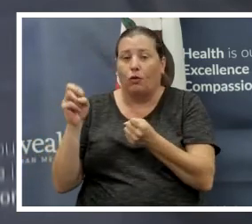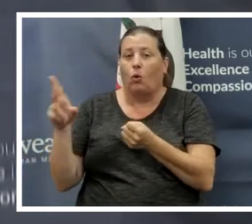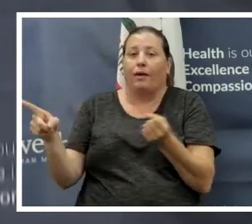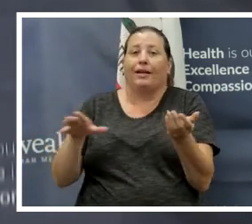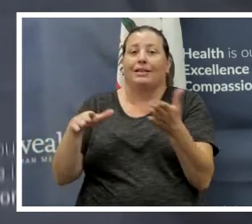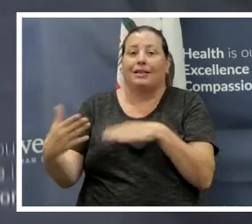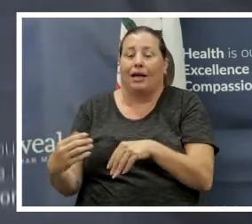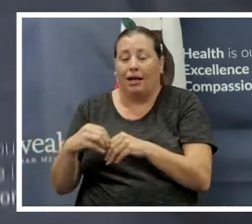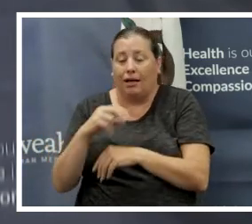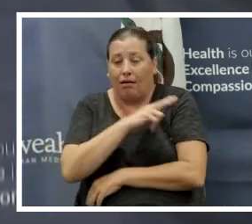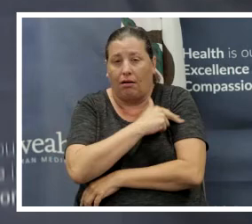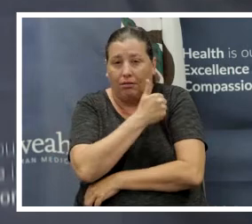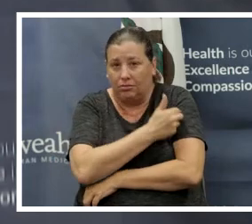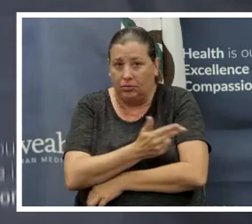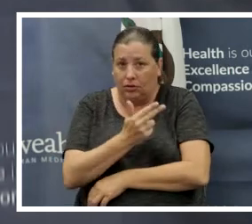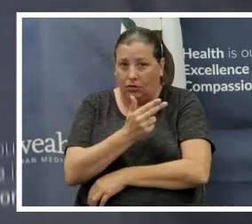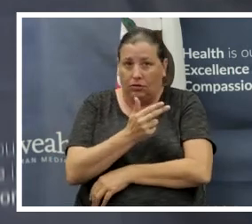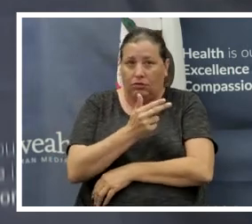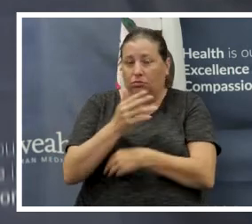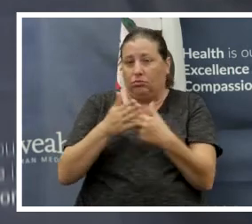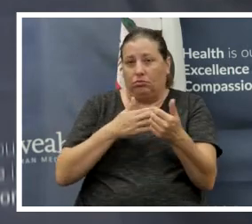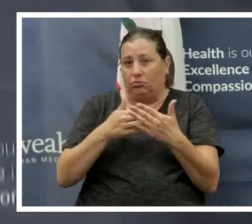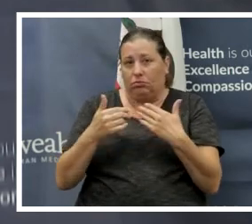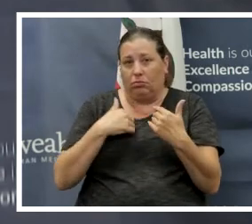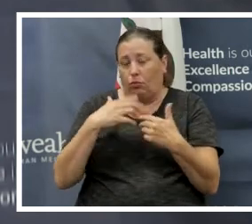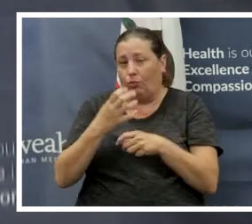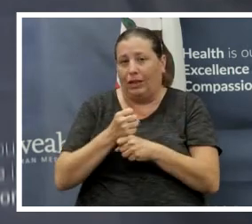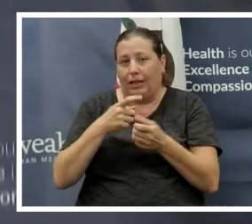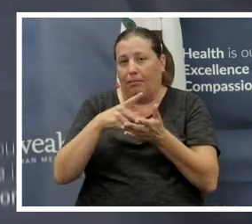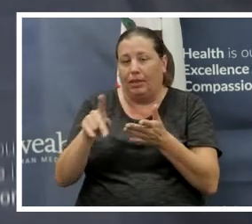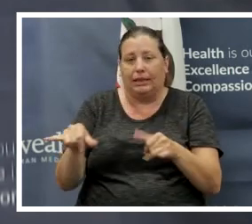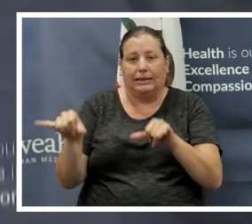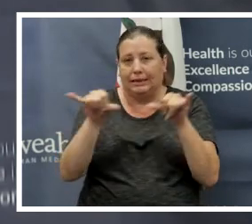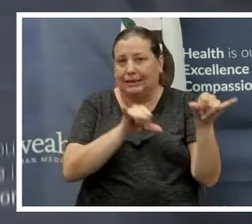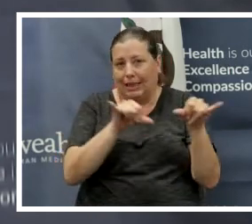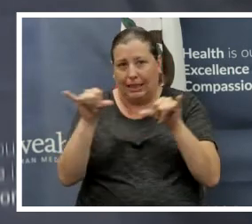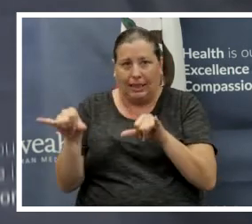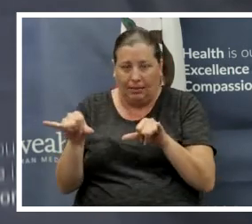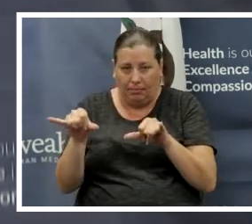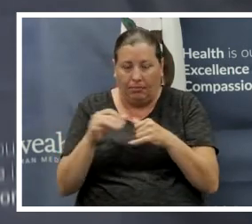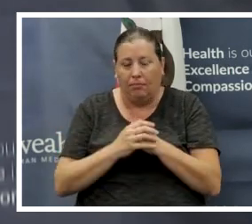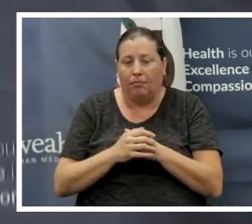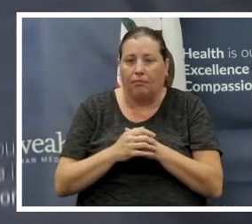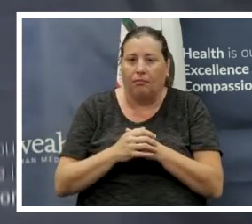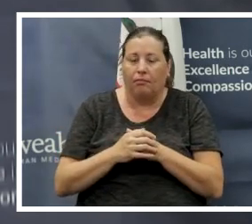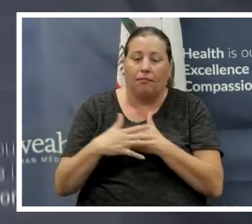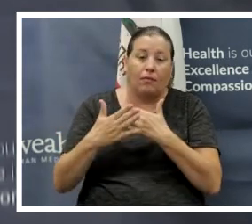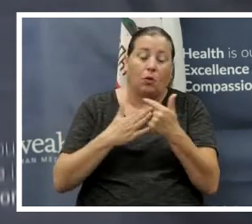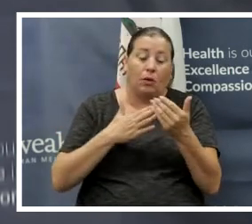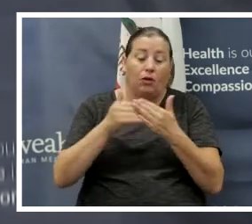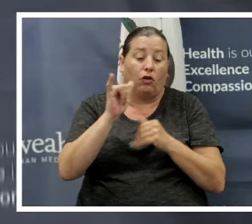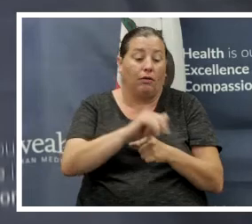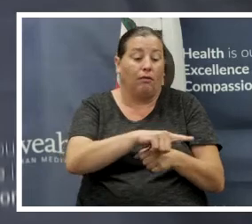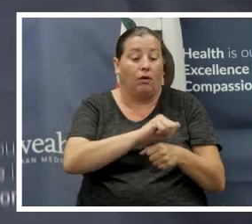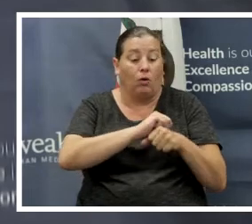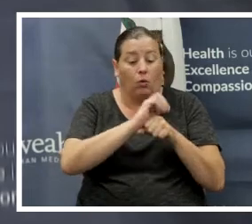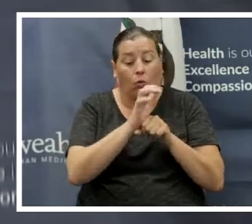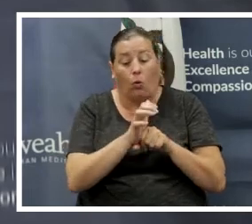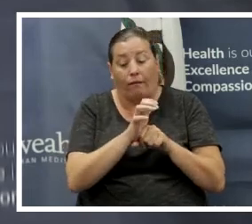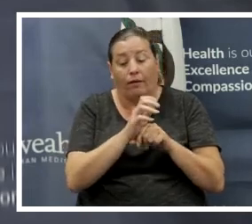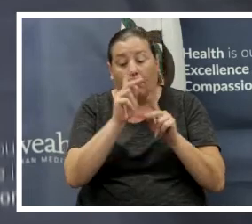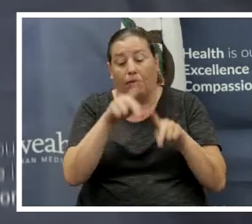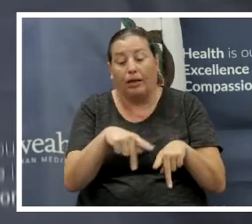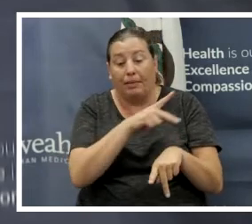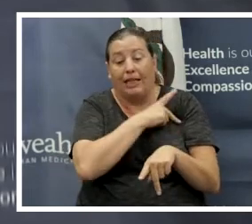the hospital from the COVID disease. We get paid exactly the same amount. And whether that COVID patient stays 10